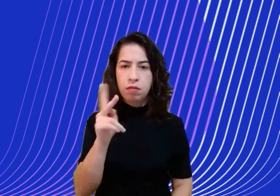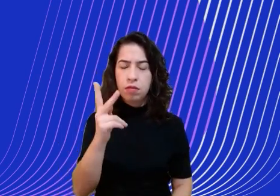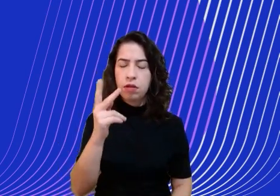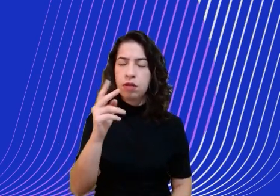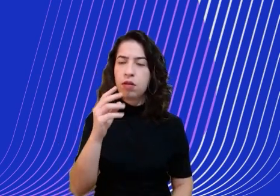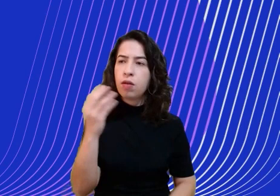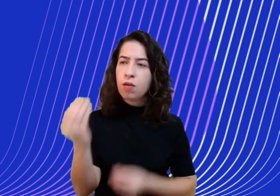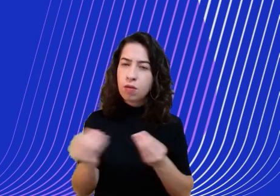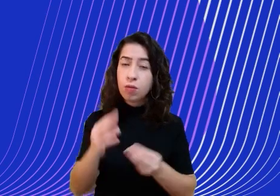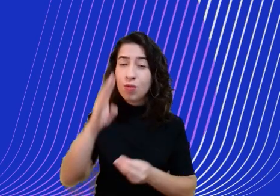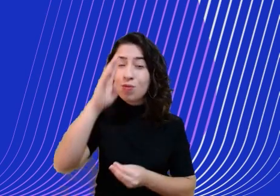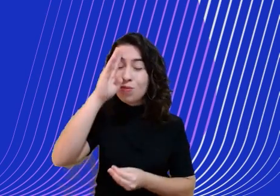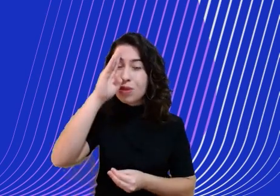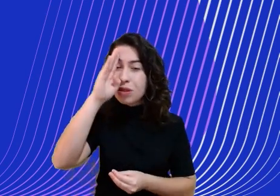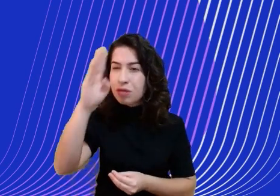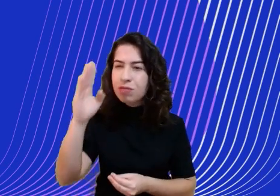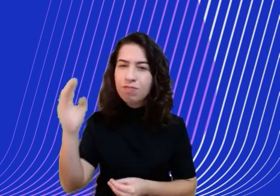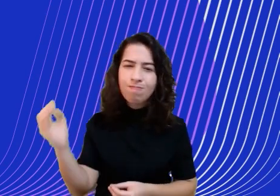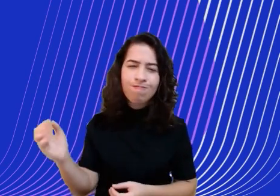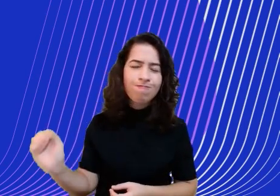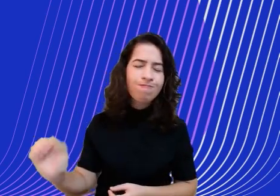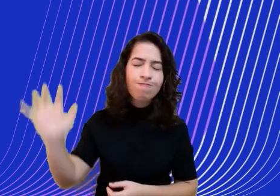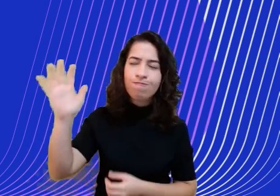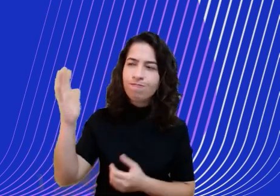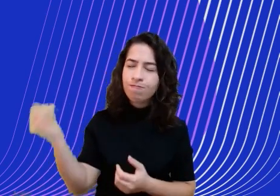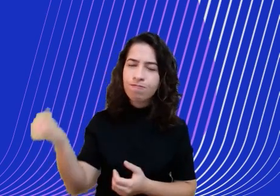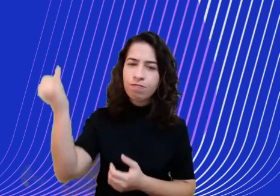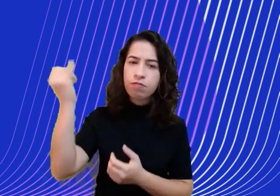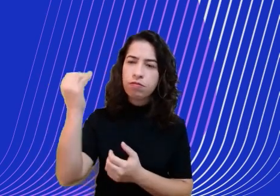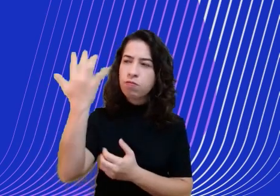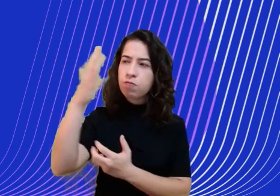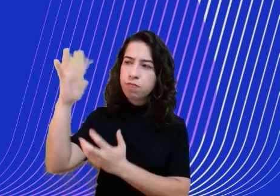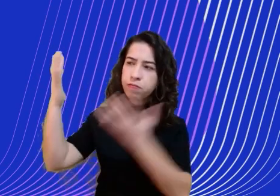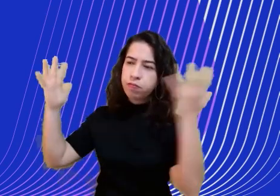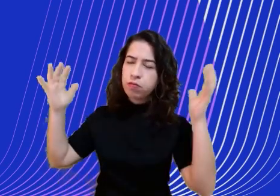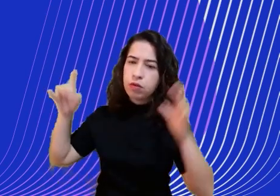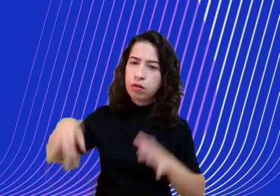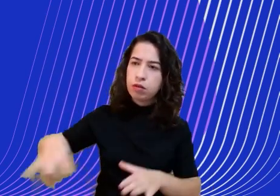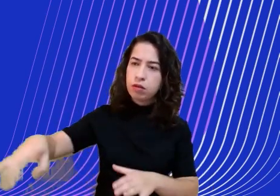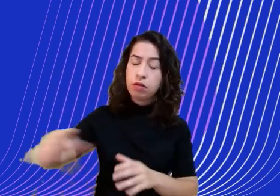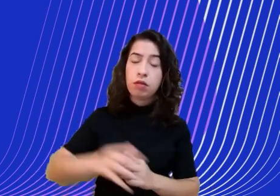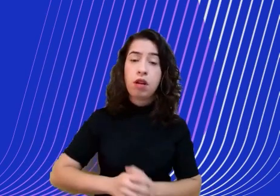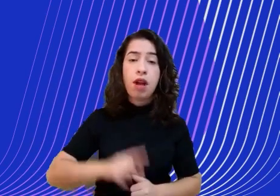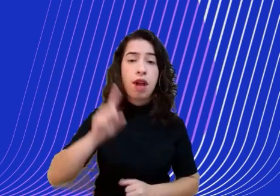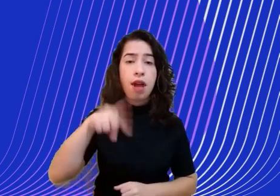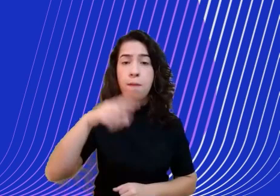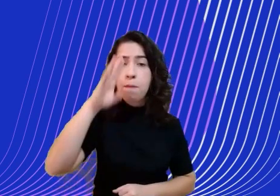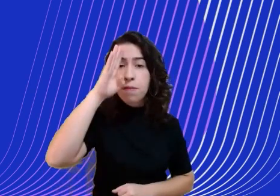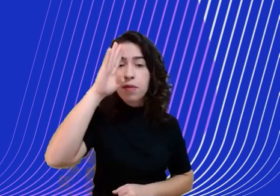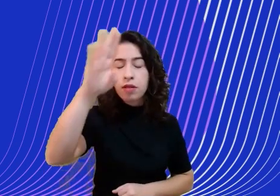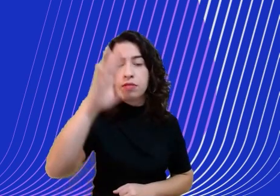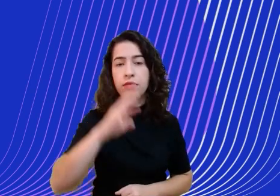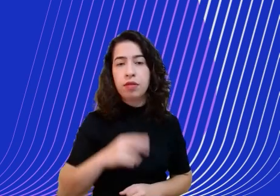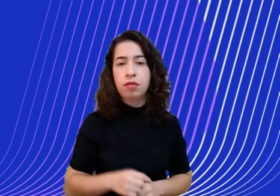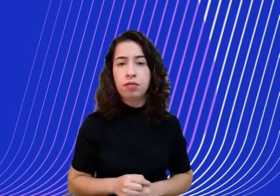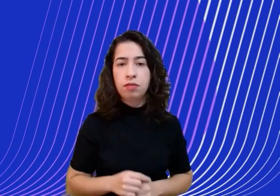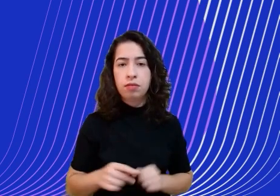planted forestry. So this is the existence and the reason of the Suzano Ventures.